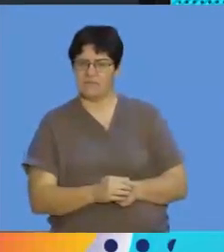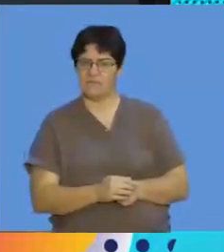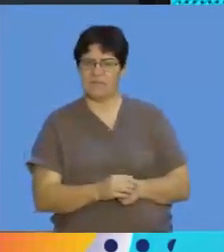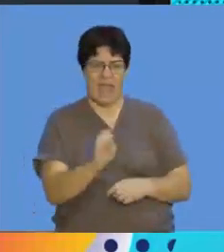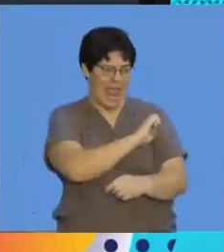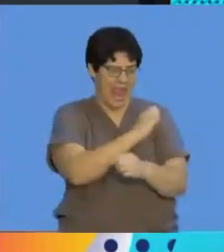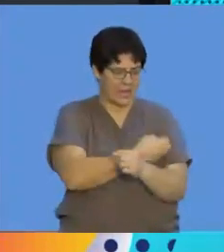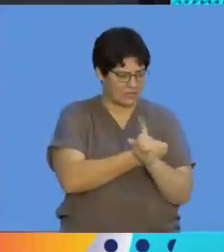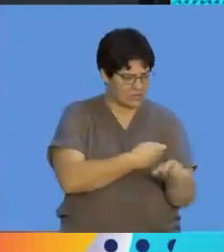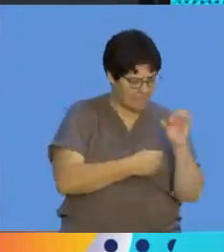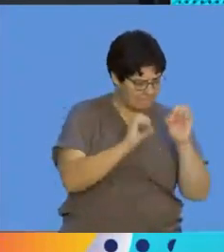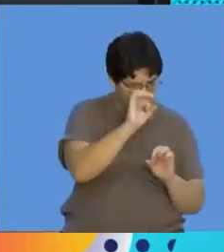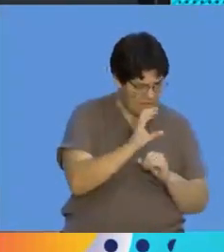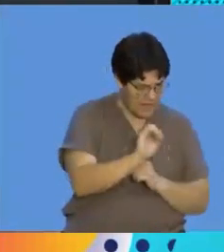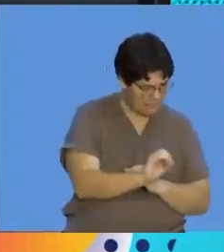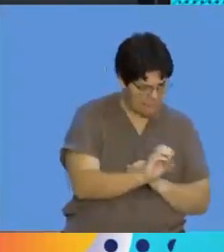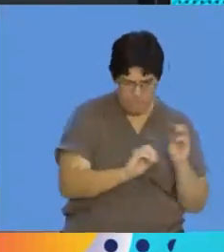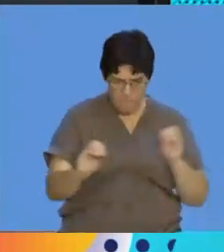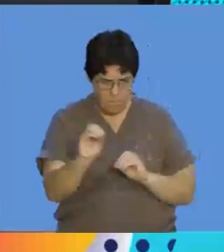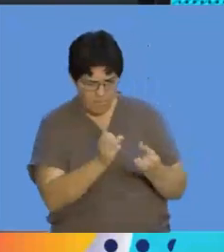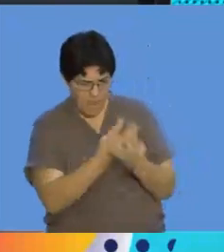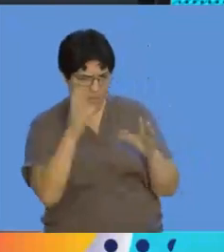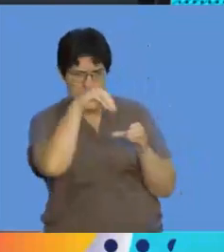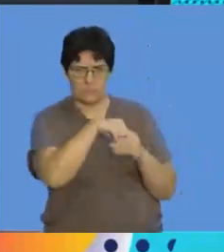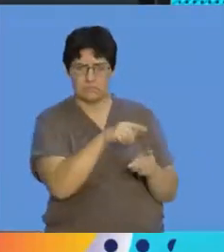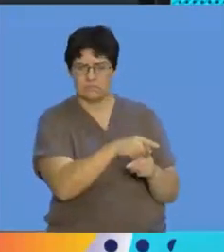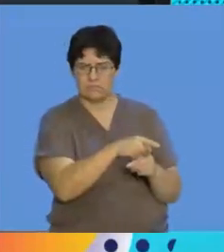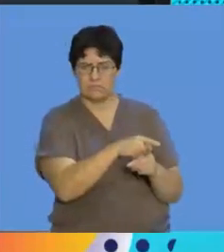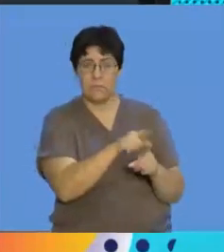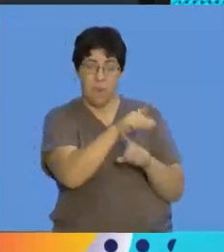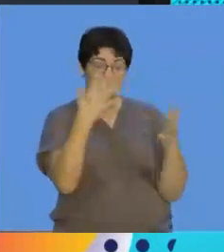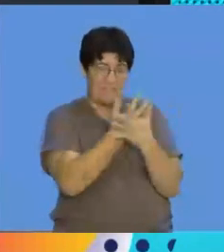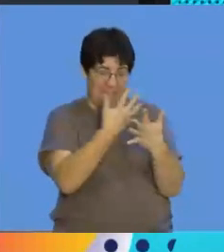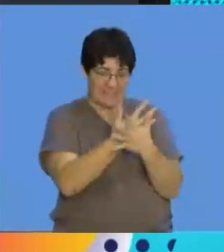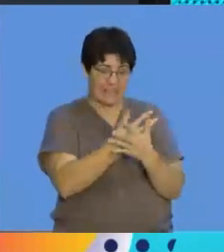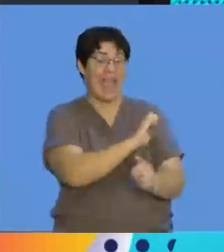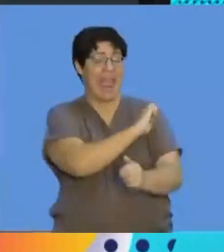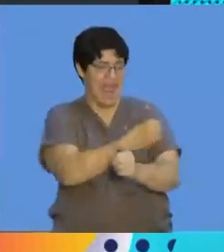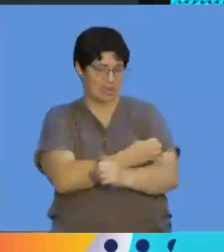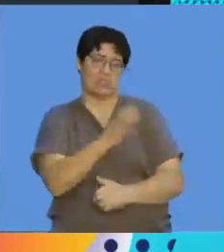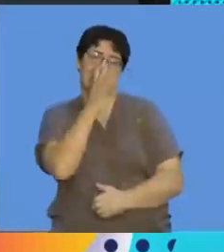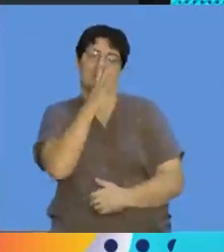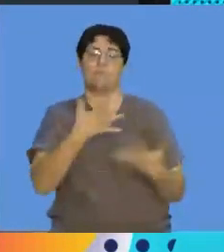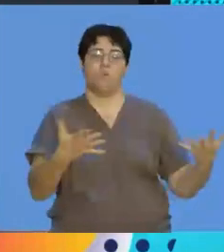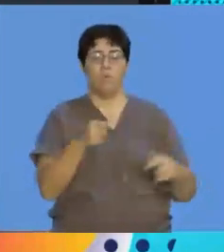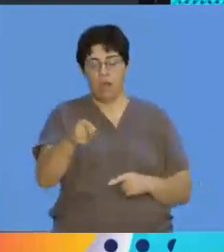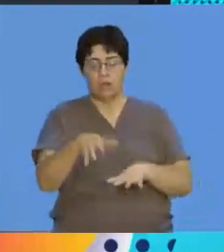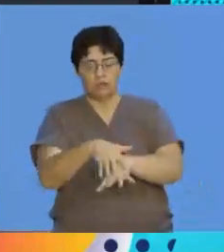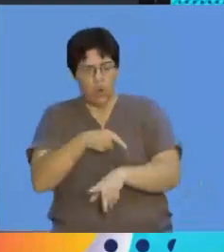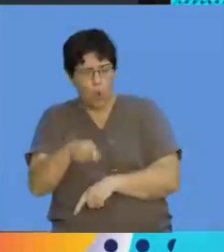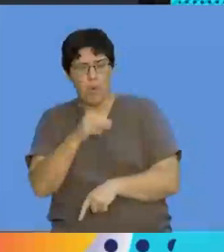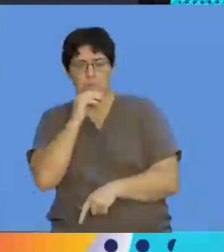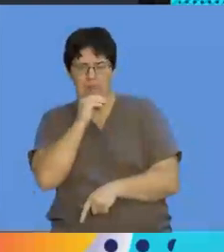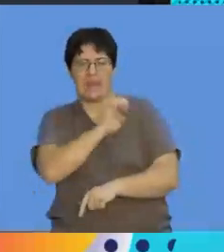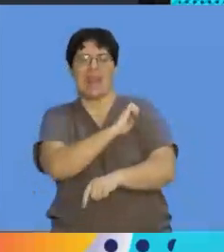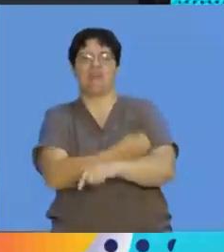these particles have for movement? So particles that move faster have got greater kinetic energy than those that are moving slower. But,